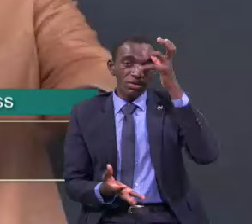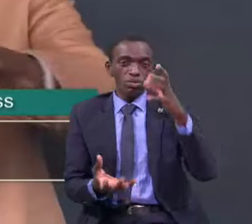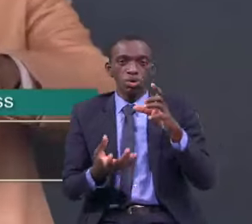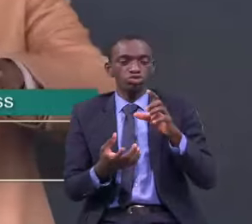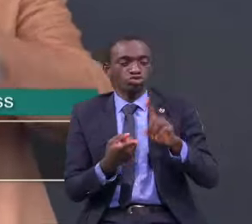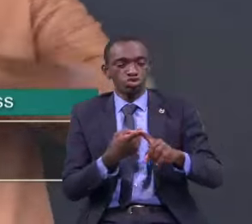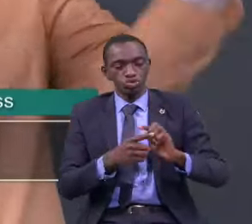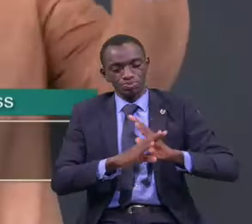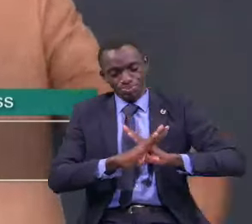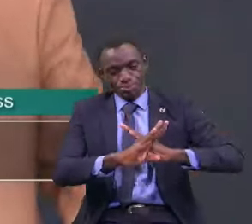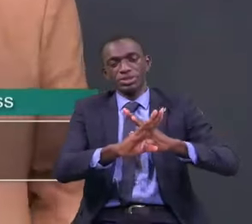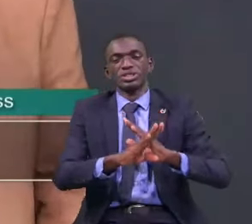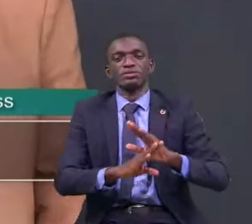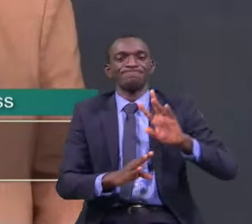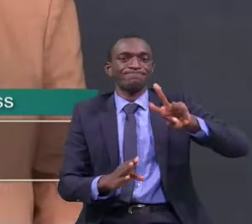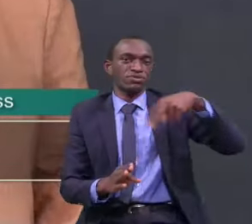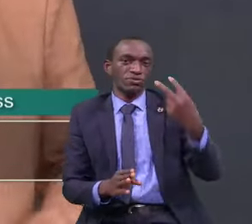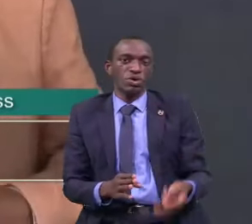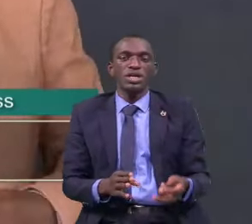He wants to destroy them.